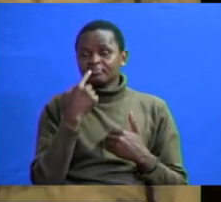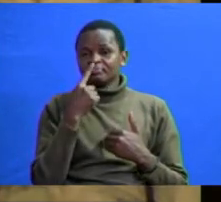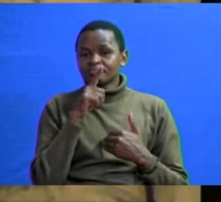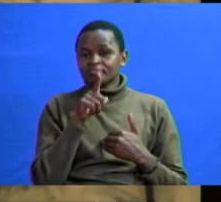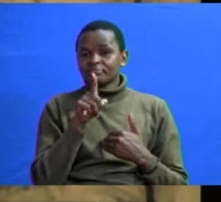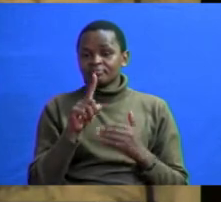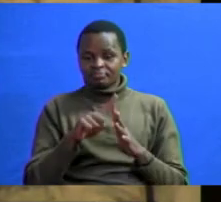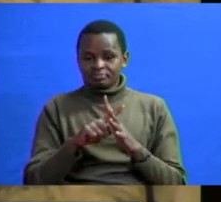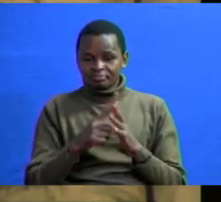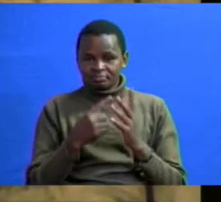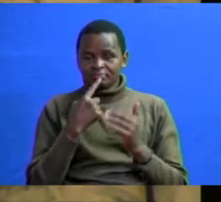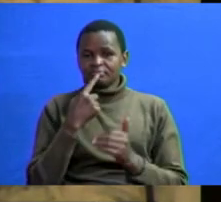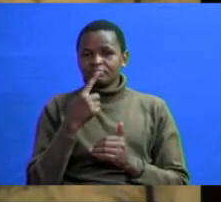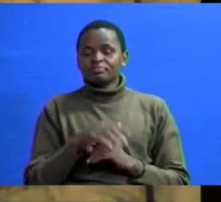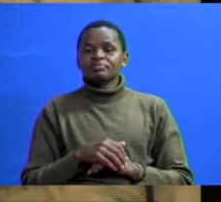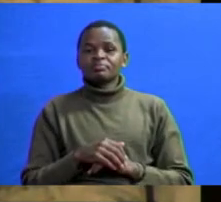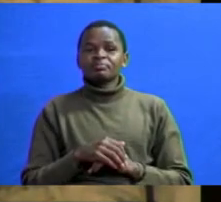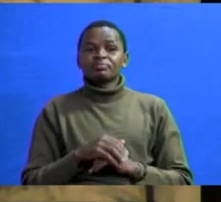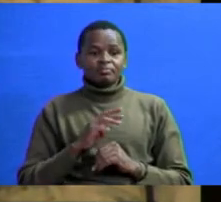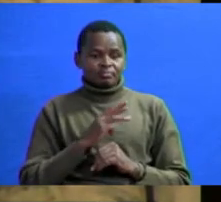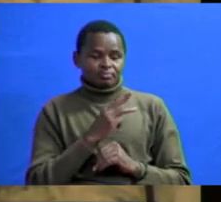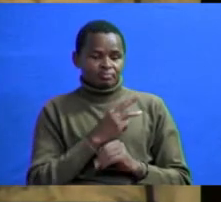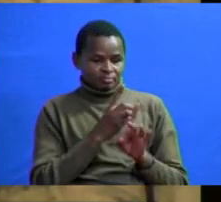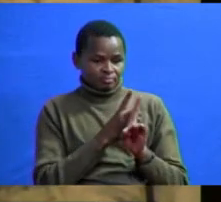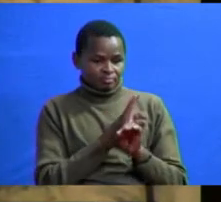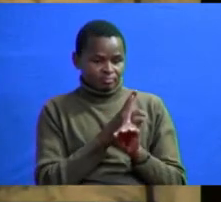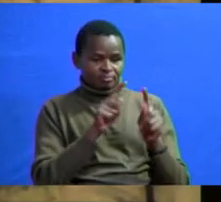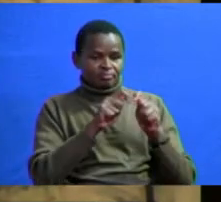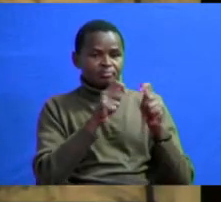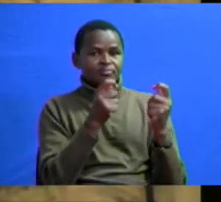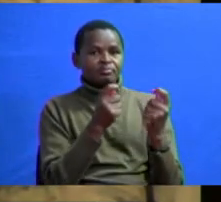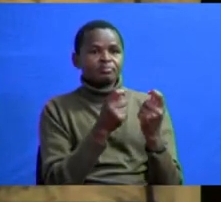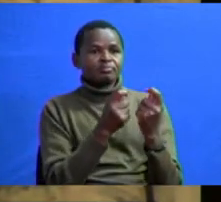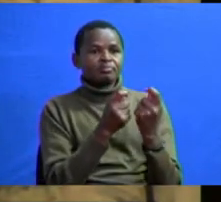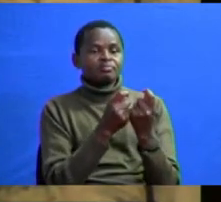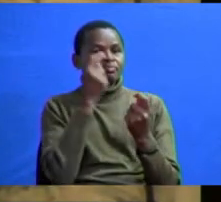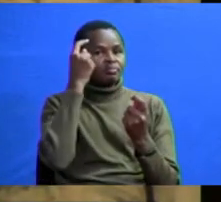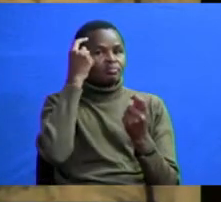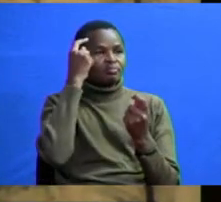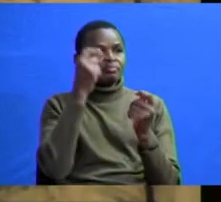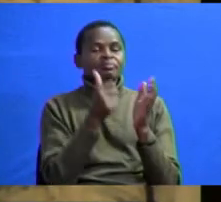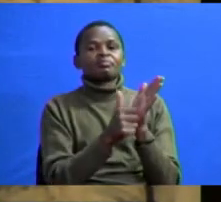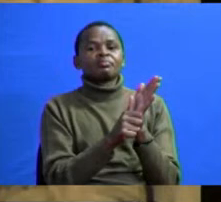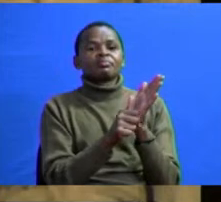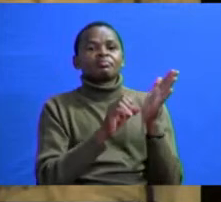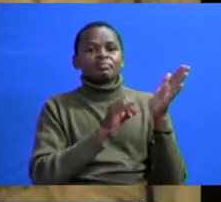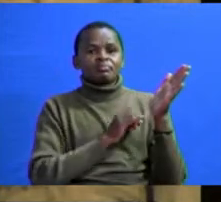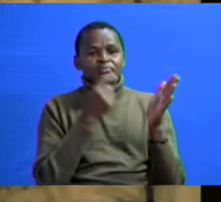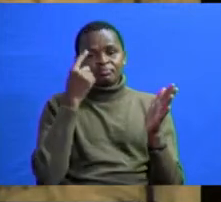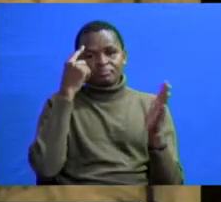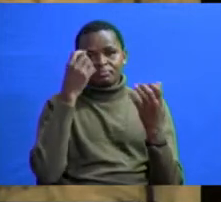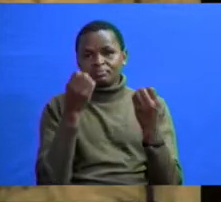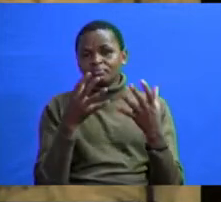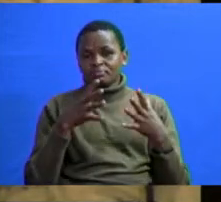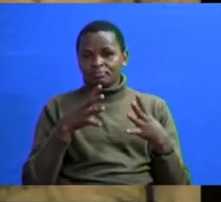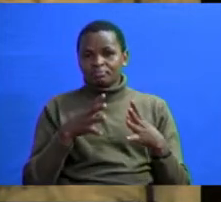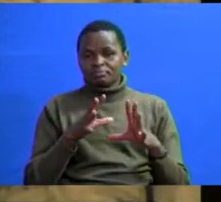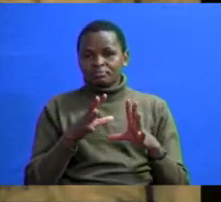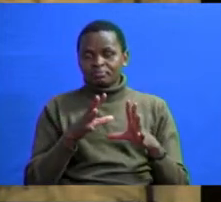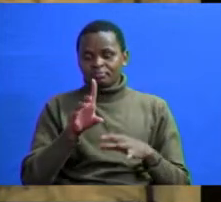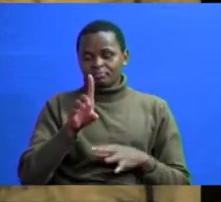let me begin by saying that we have different types of mental illnesses. I think most people know of